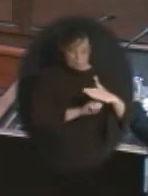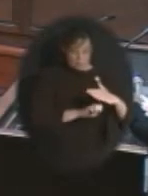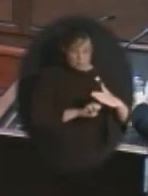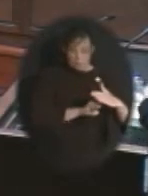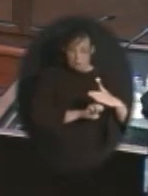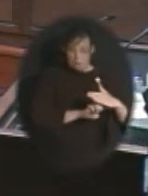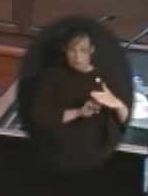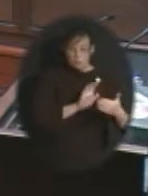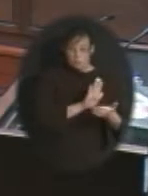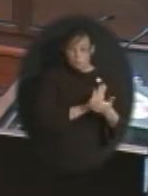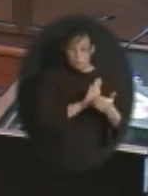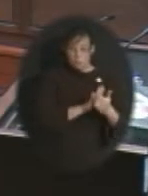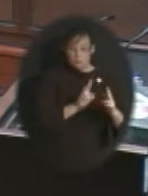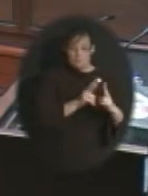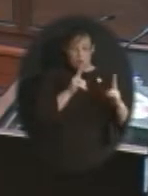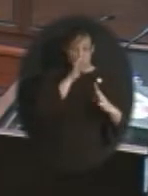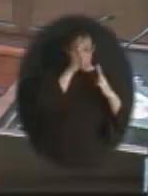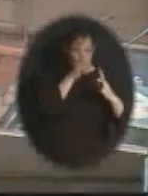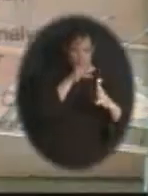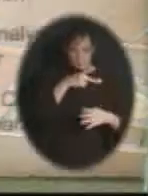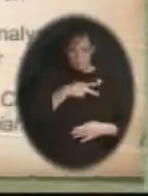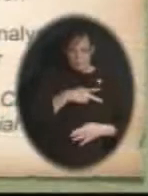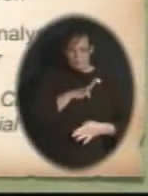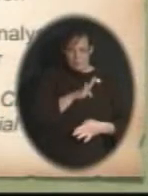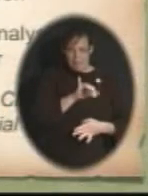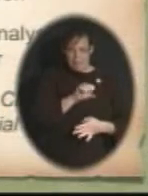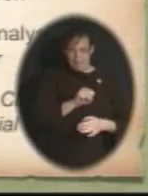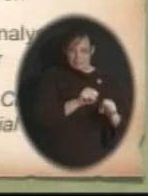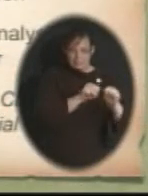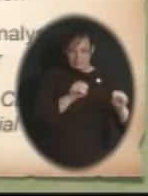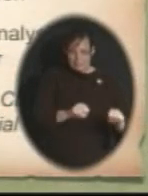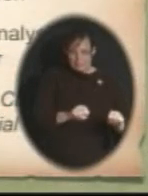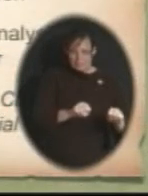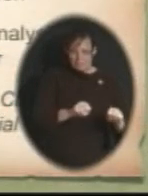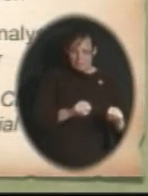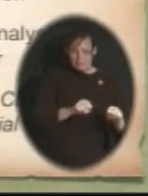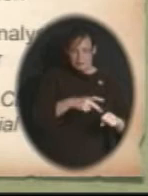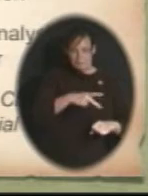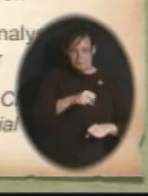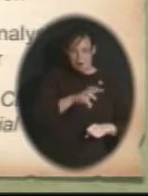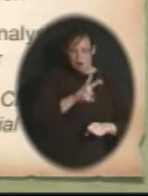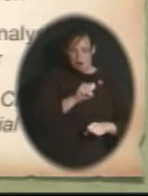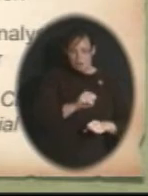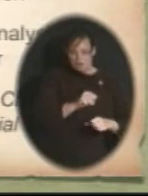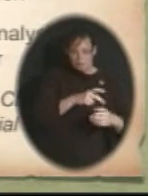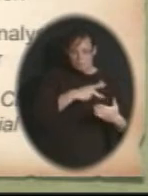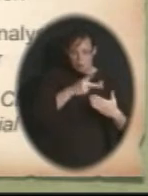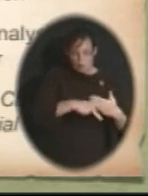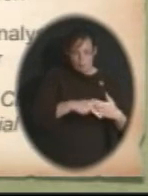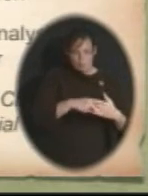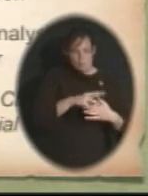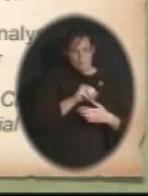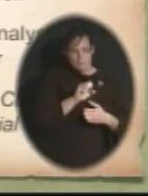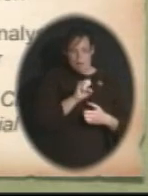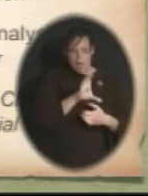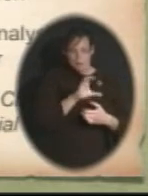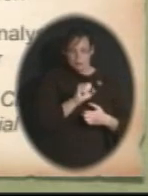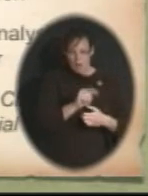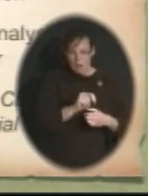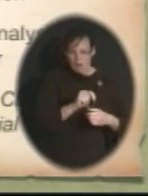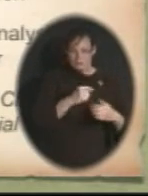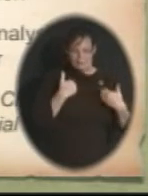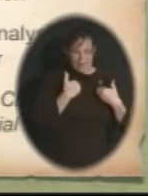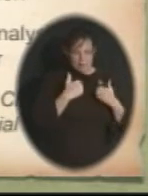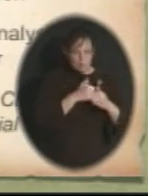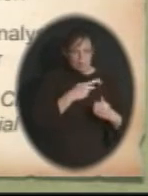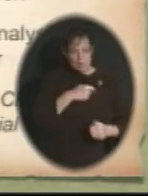very colorful, creative PBIS systems. The pause program, if the mascot is an animal with a paw, and you earn paws and you